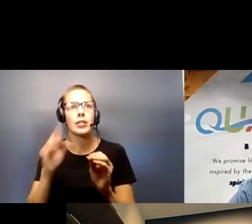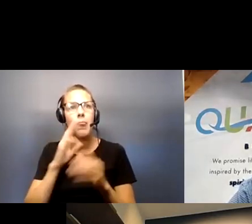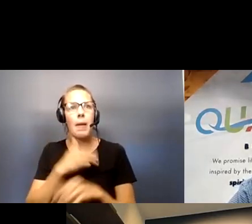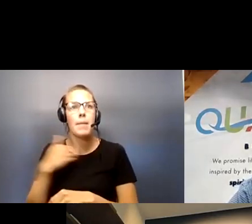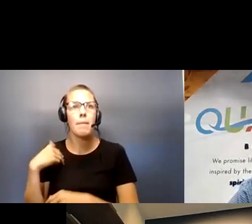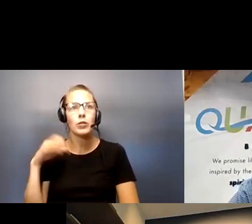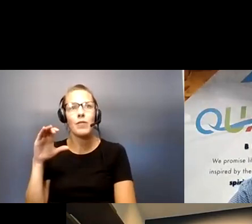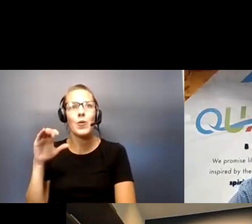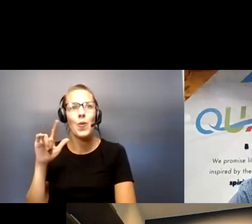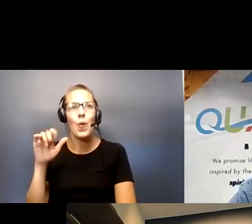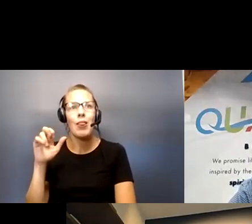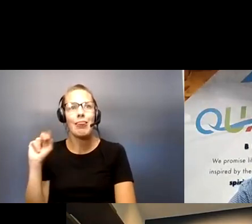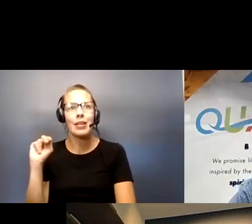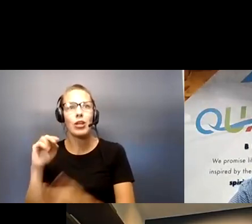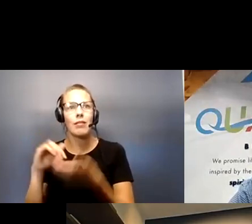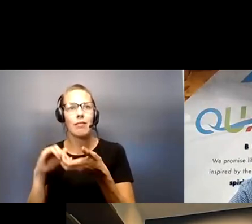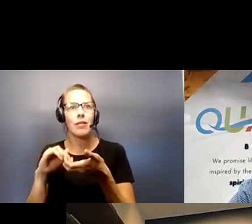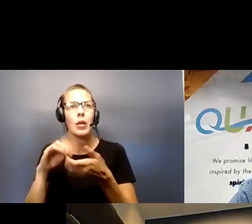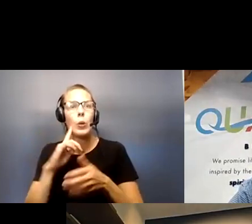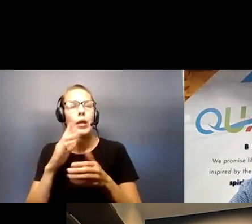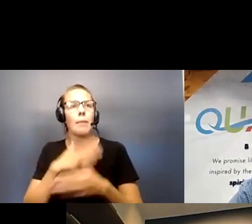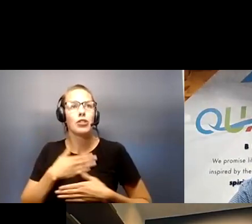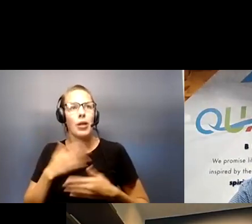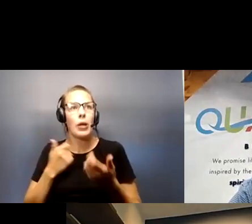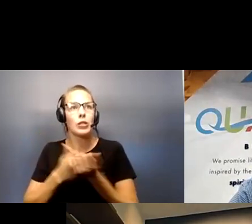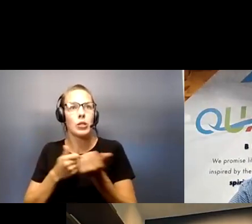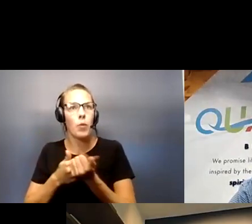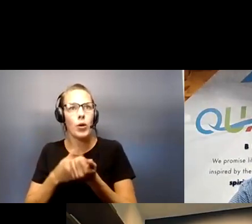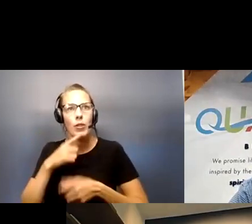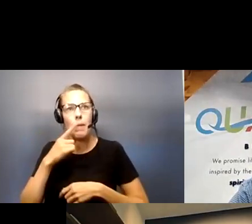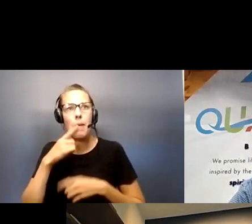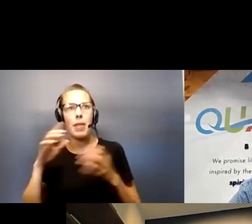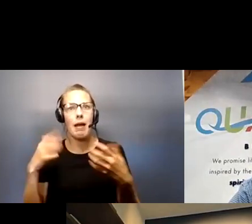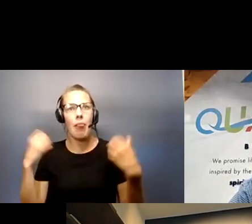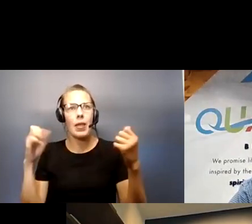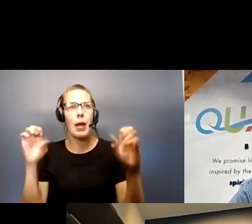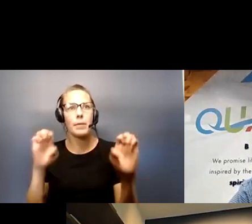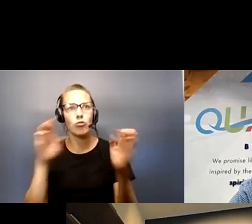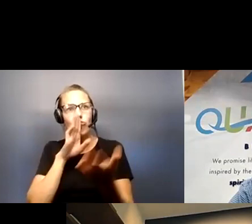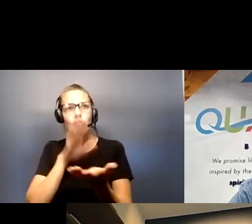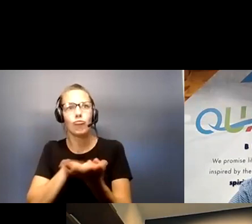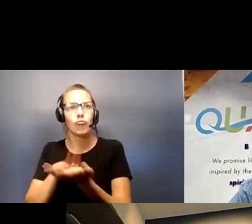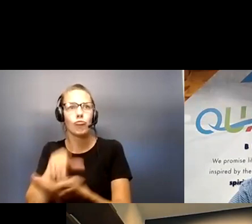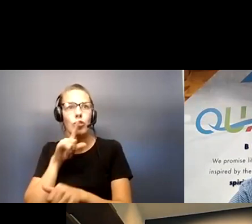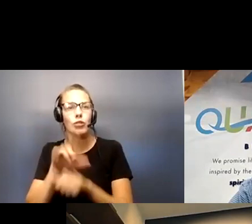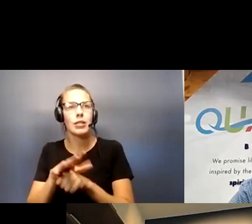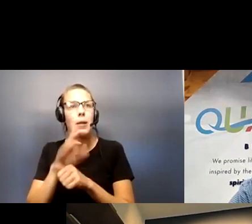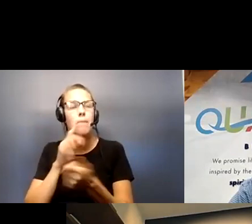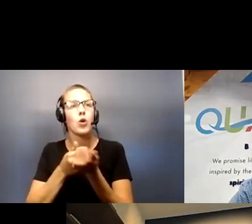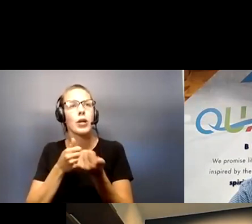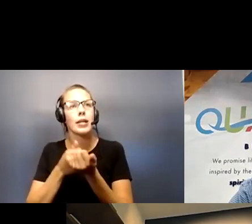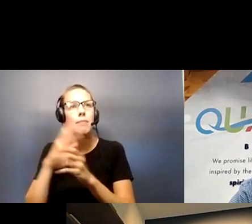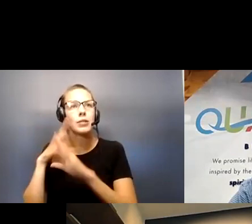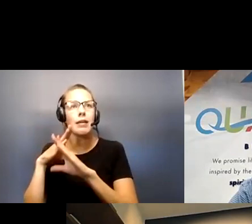coalition. We appreciate their support during this public health emergency and commend their dedication to supporting and protecting the